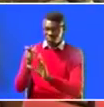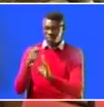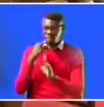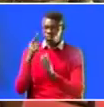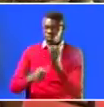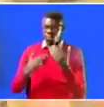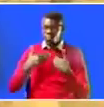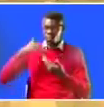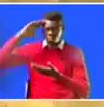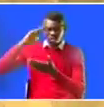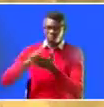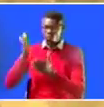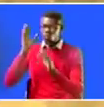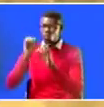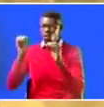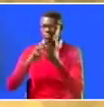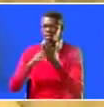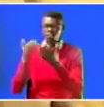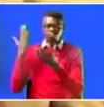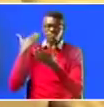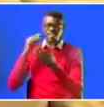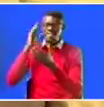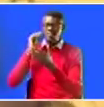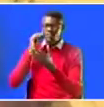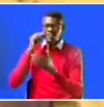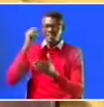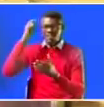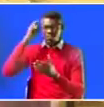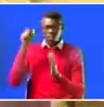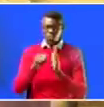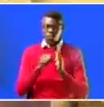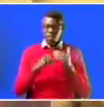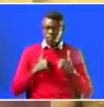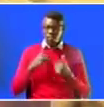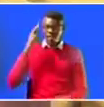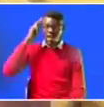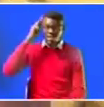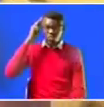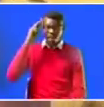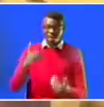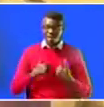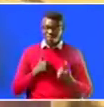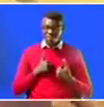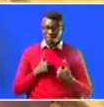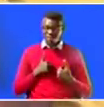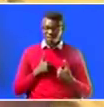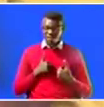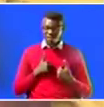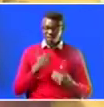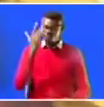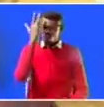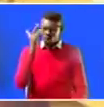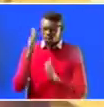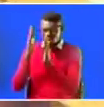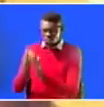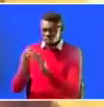born out of a traumatic experience. There must be a reason, that a trigger, that which has triggered that person